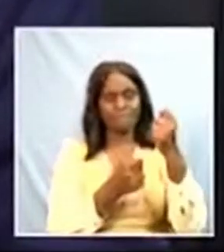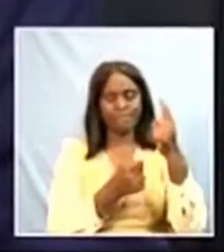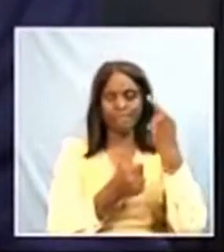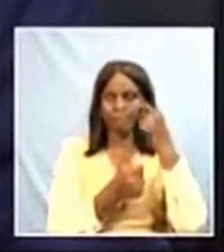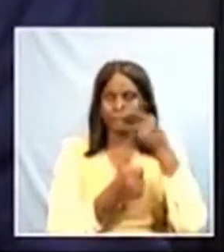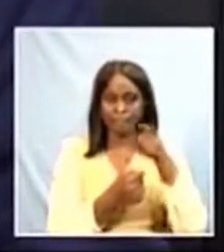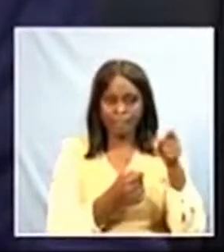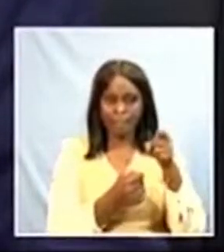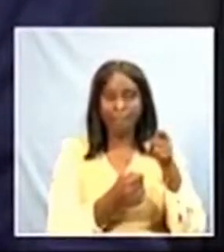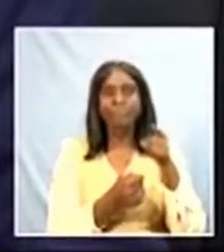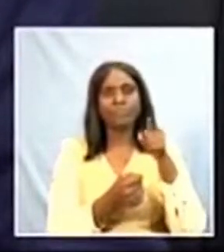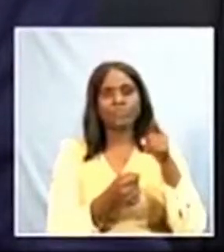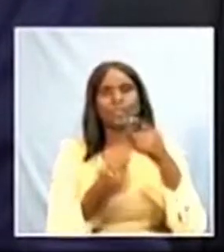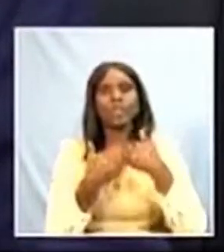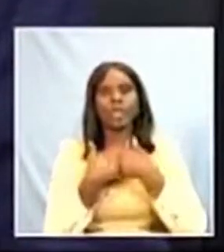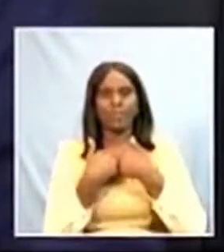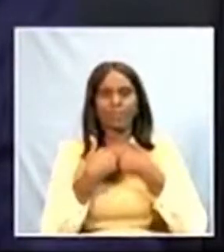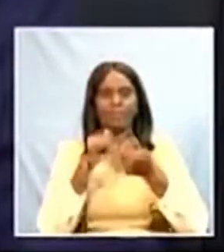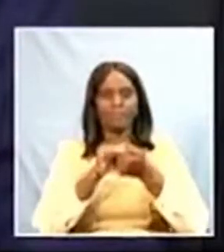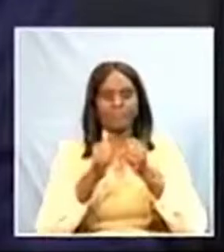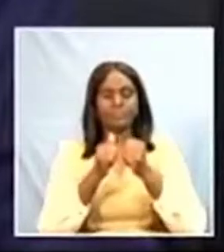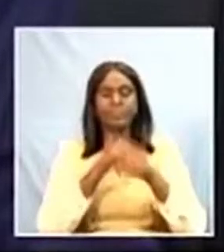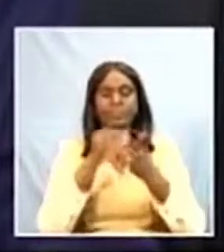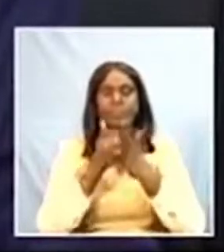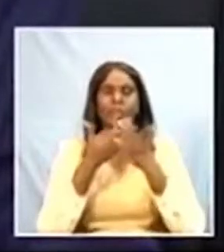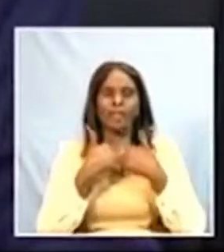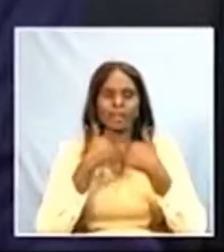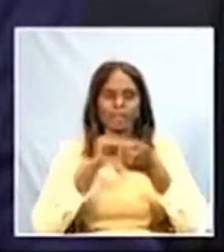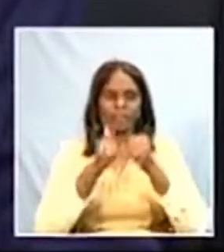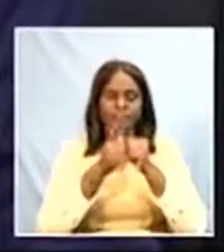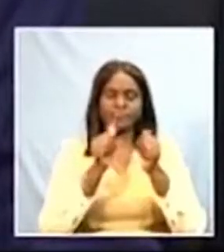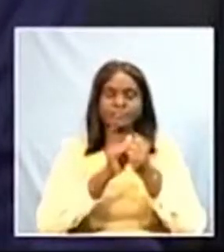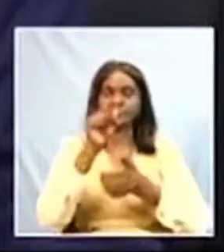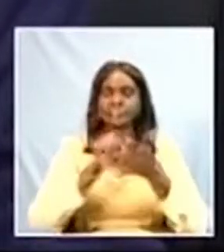them were affected in terms of termination.